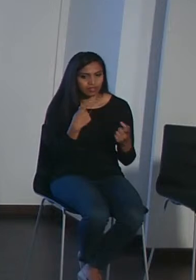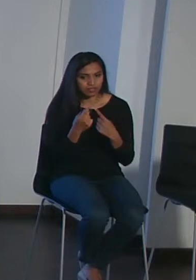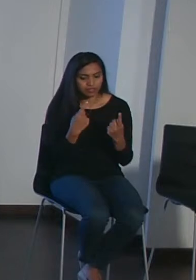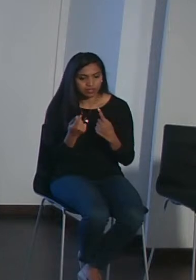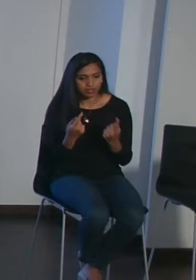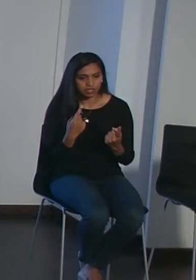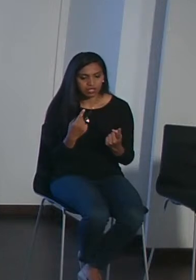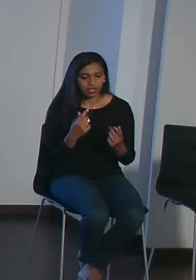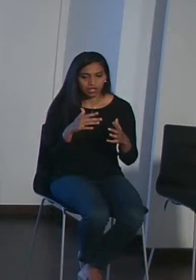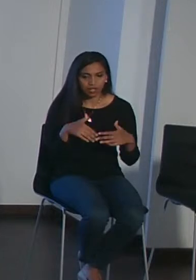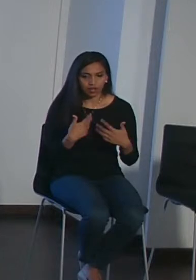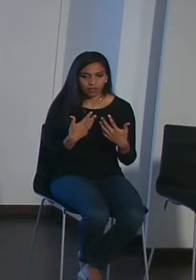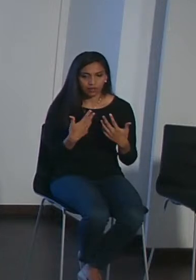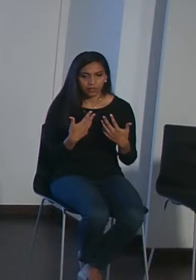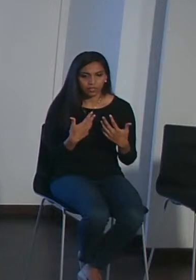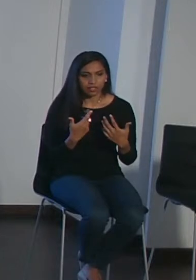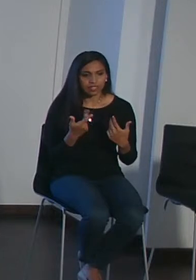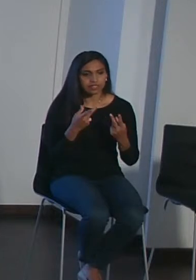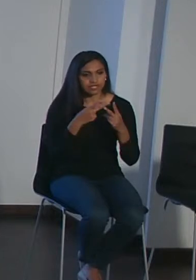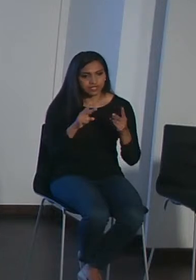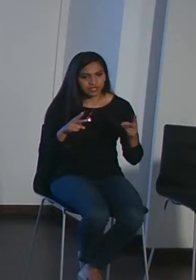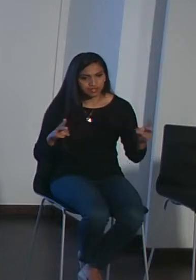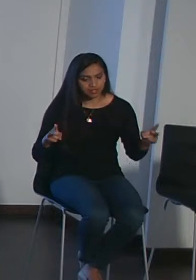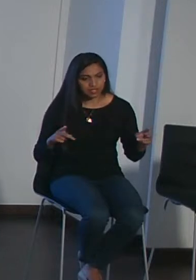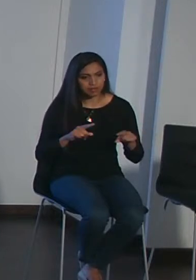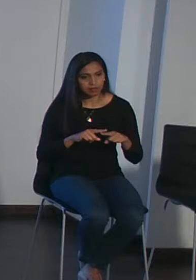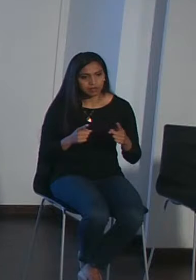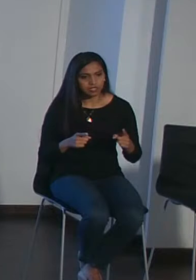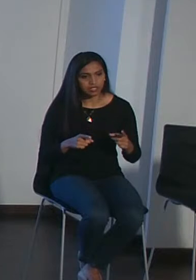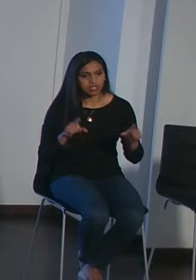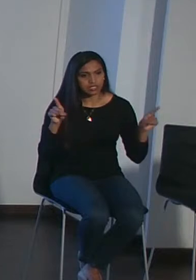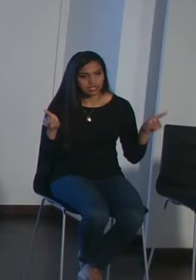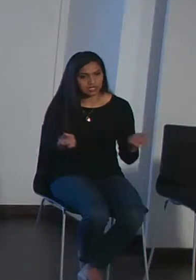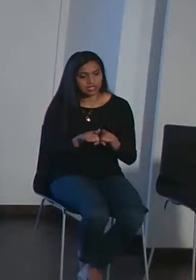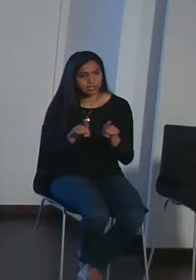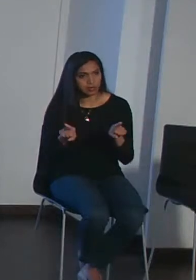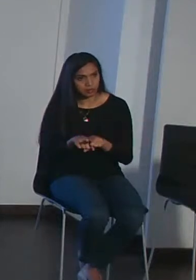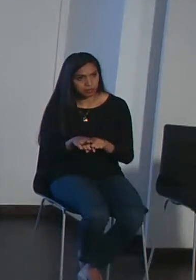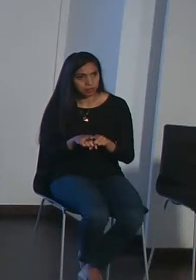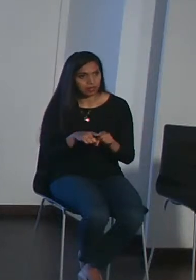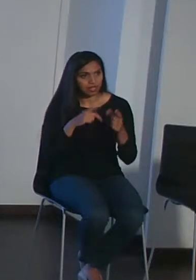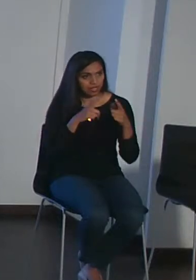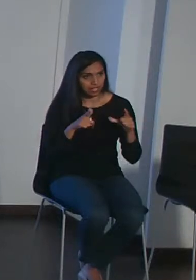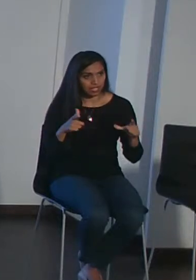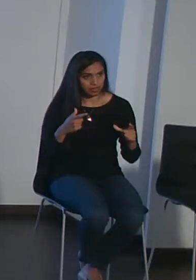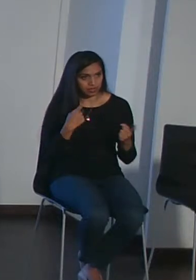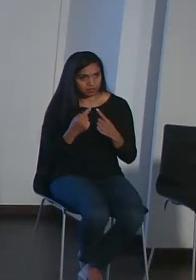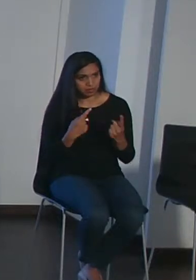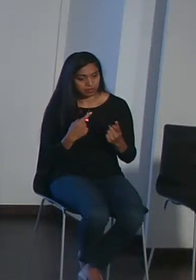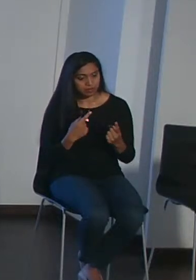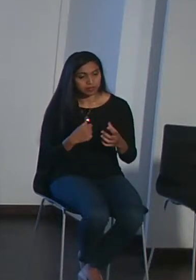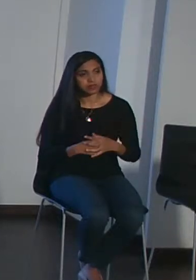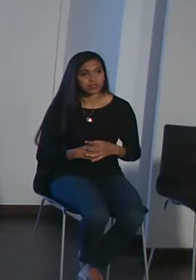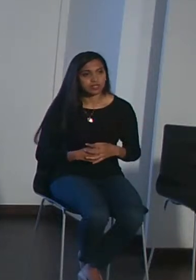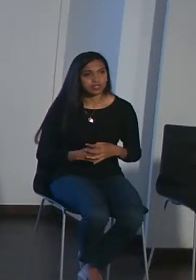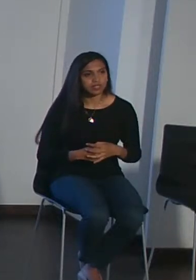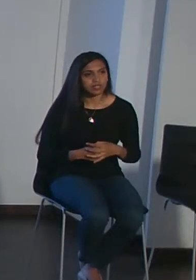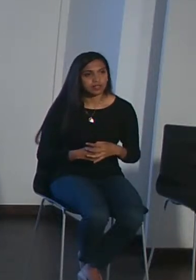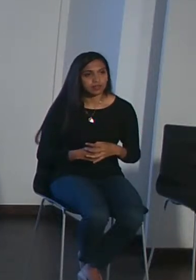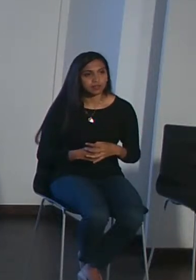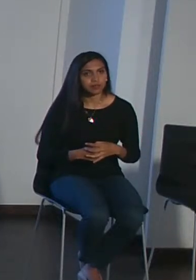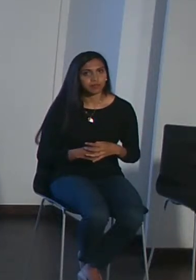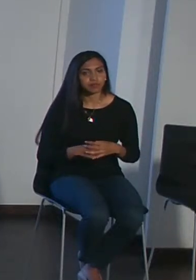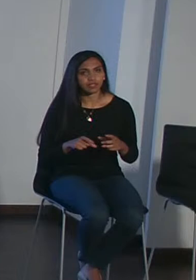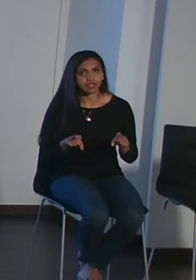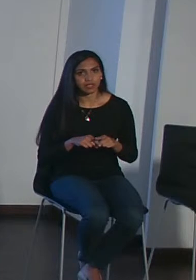about it's a different thing, but it's in similar, just the same anger. She talked about language. I had to substitute it for that and play it,